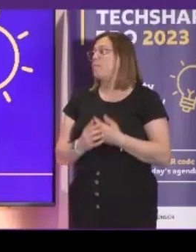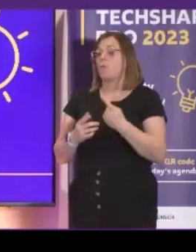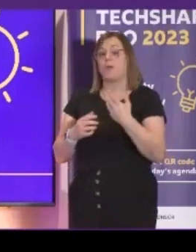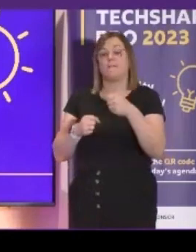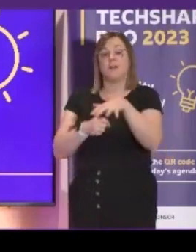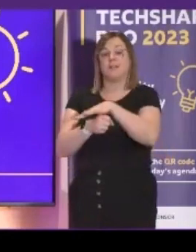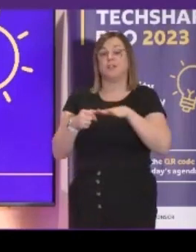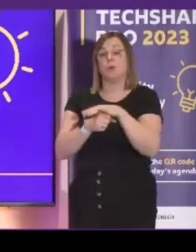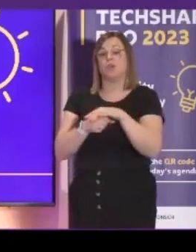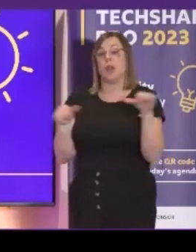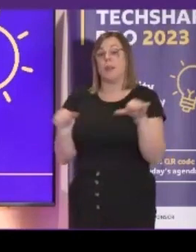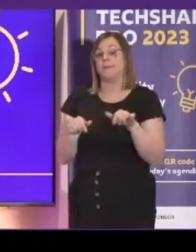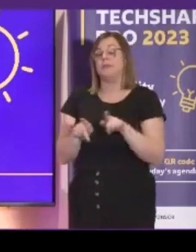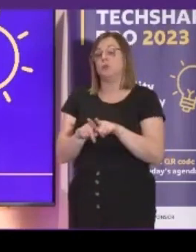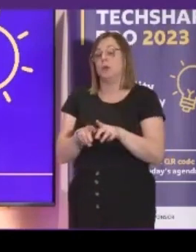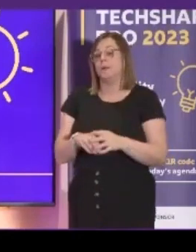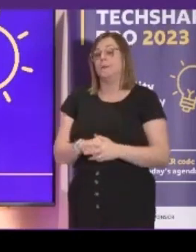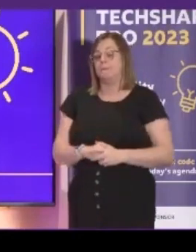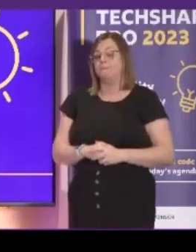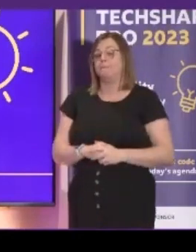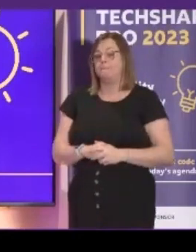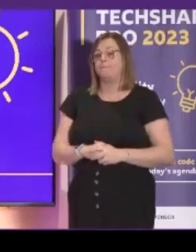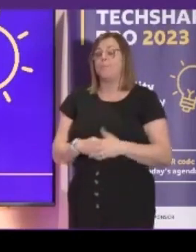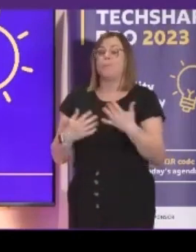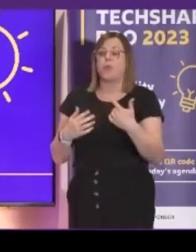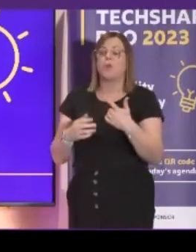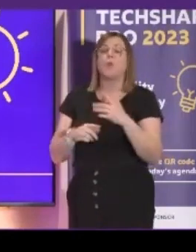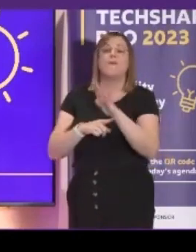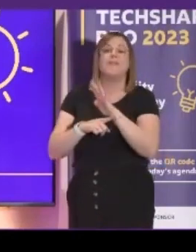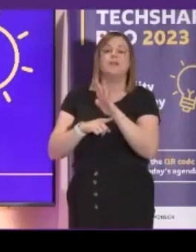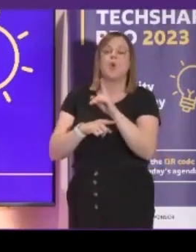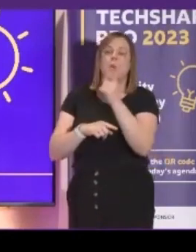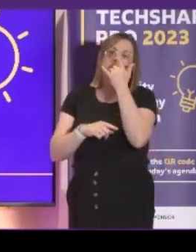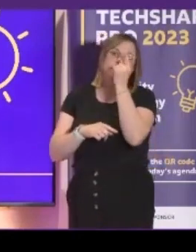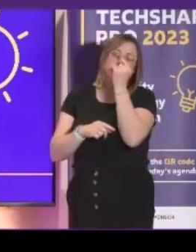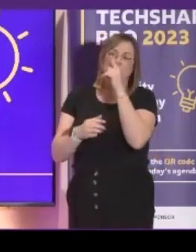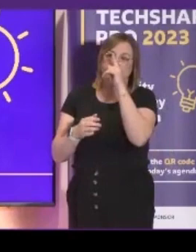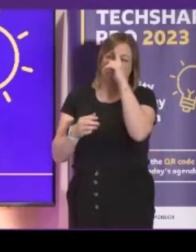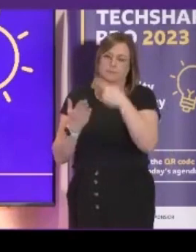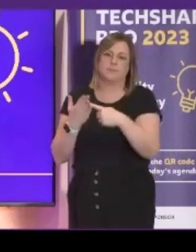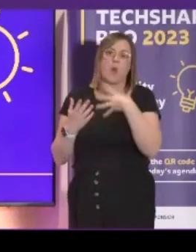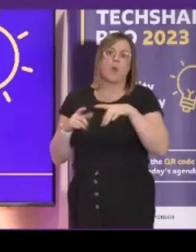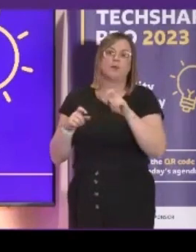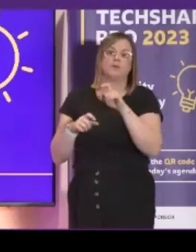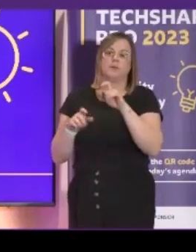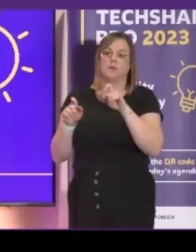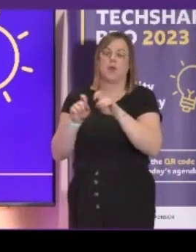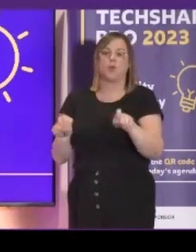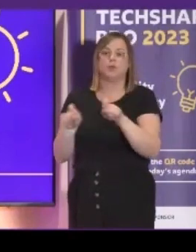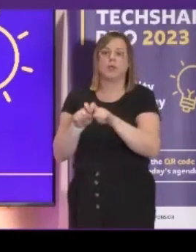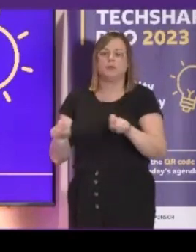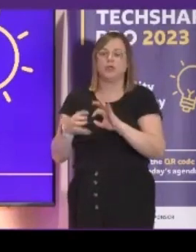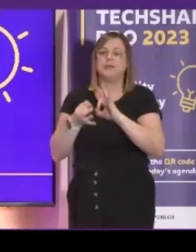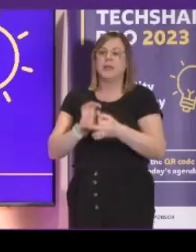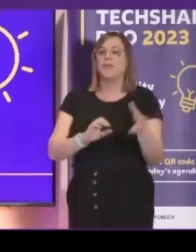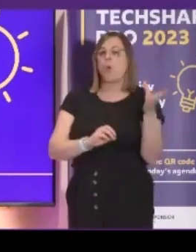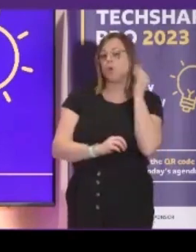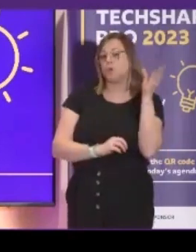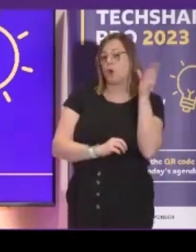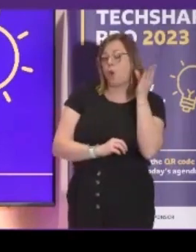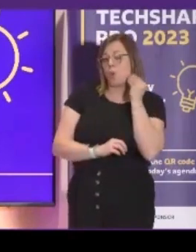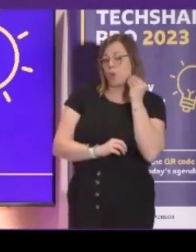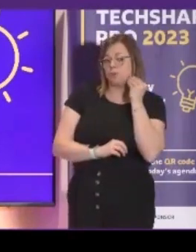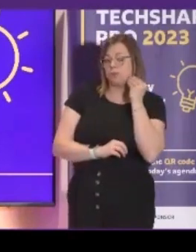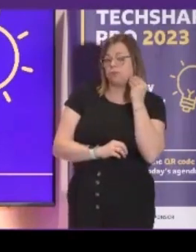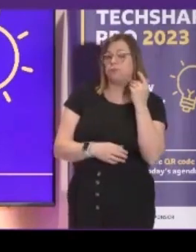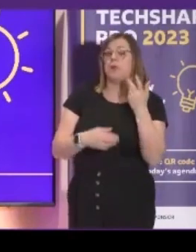situational limitations. So on a video, you might opt for closed captions instead of listening to audio. If